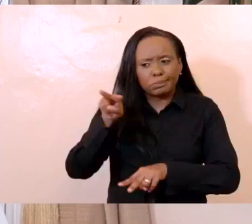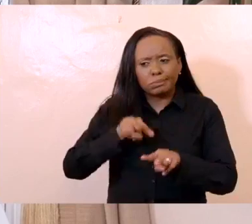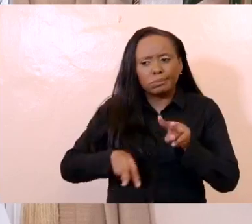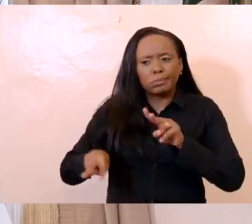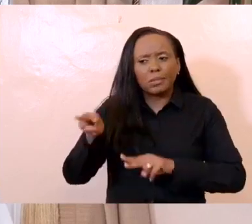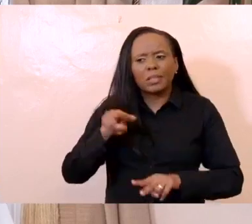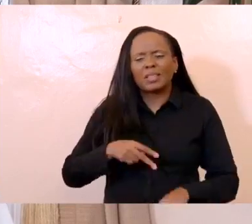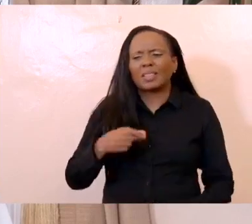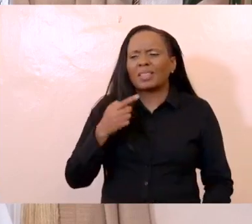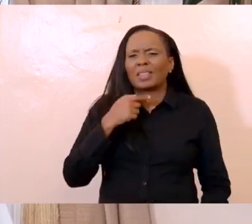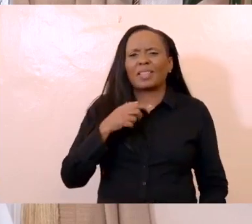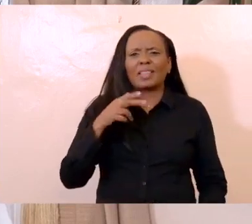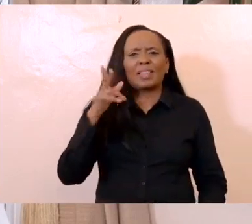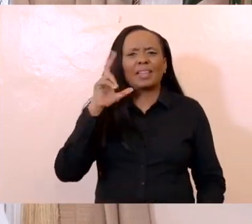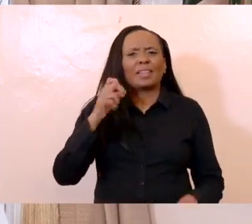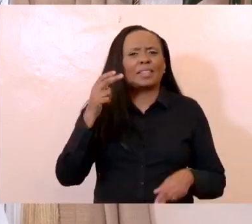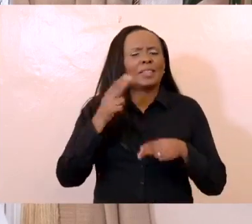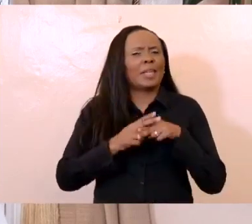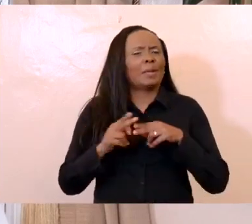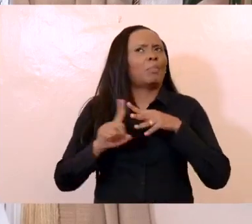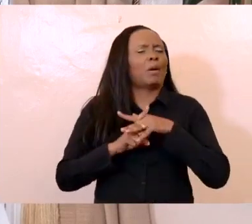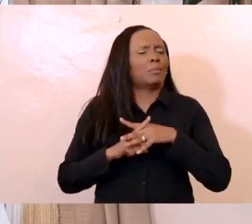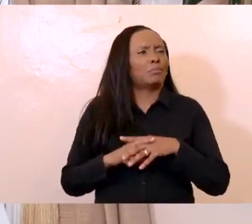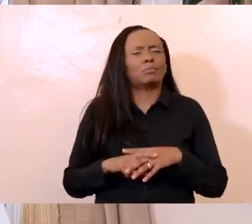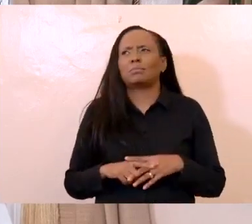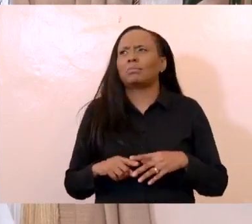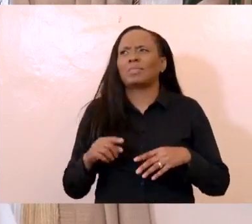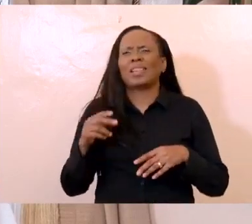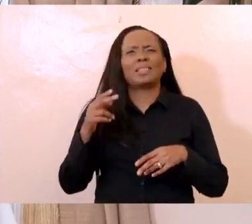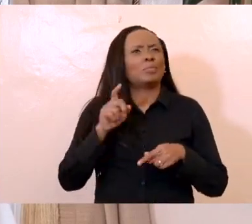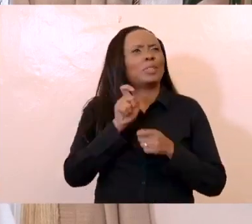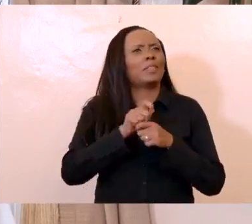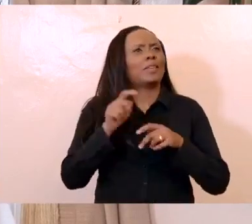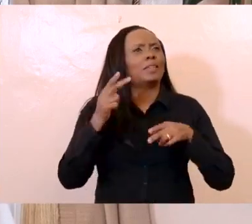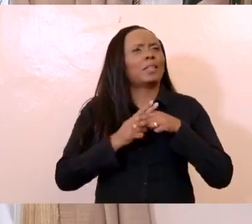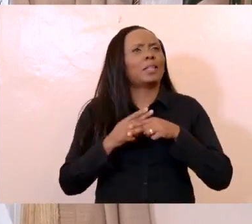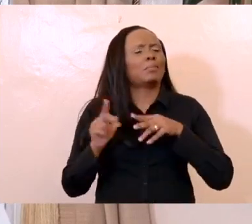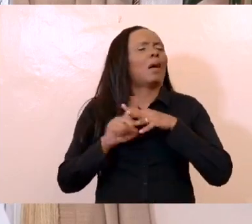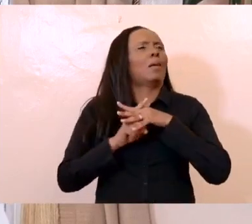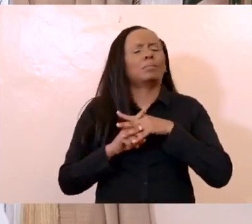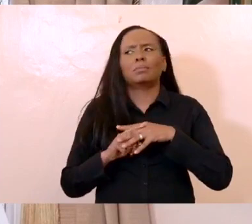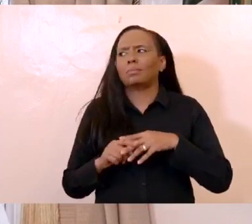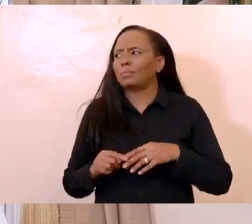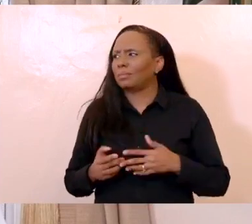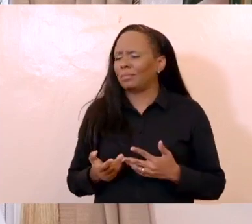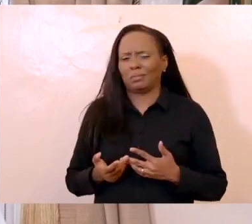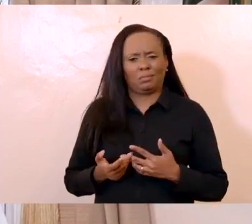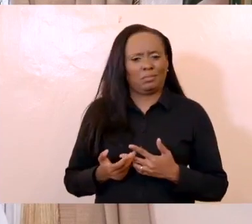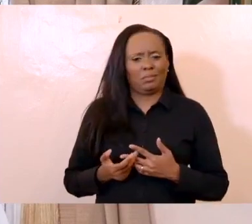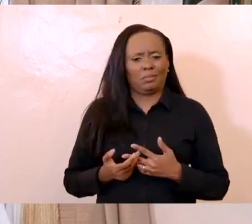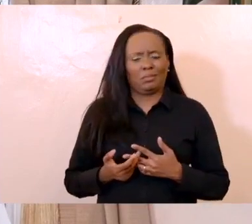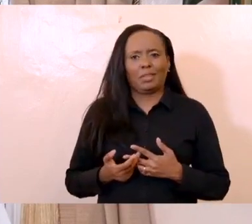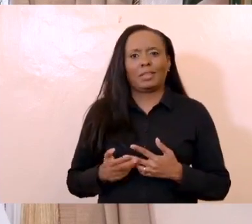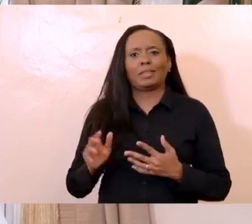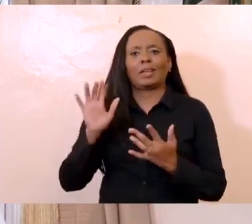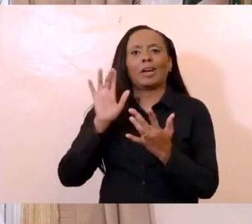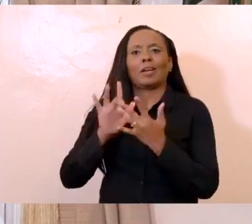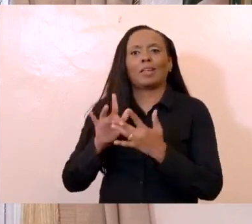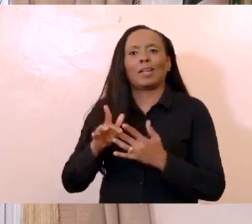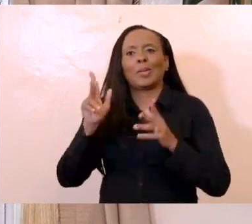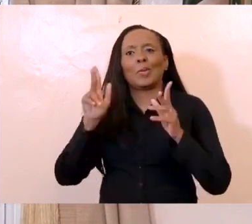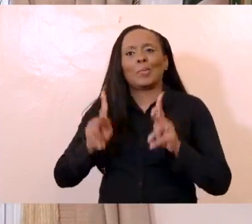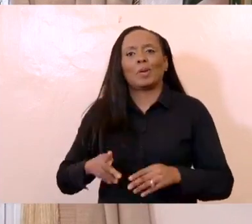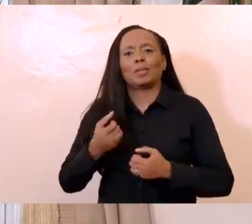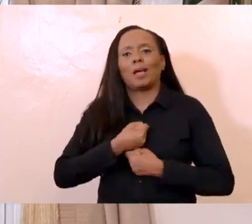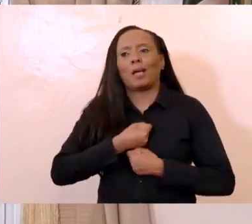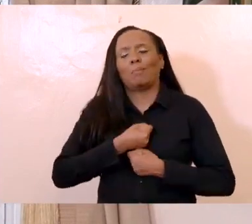kept hearing a name pop up. And when they called the person, she then let it all out. And in the end,